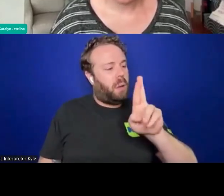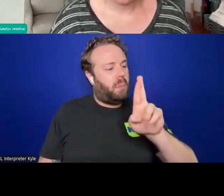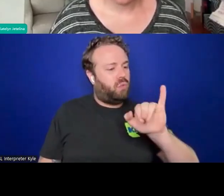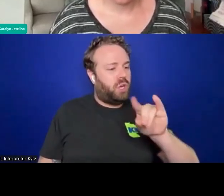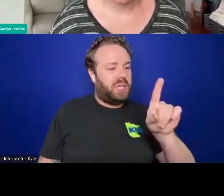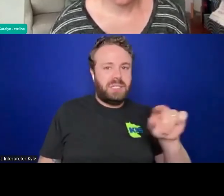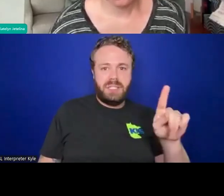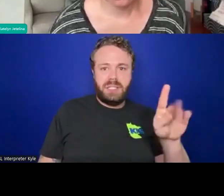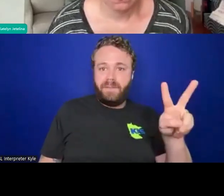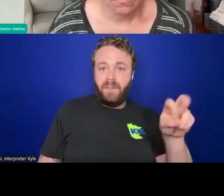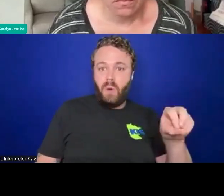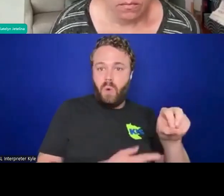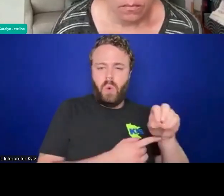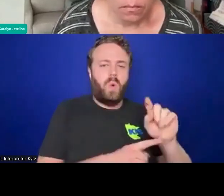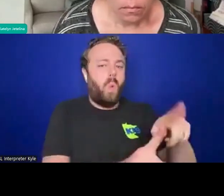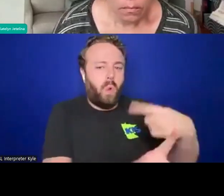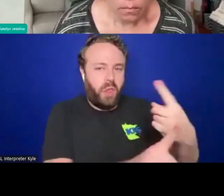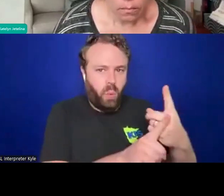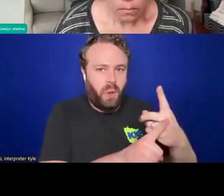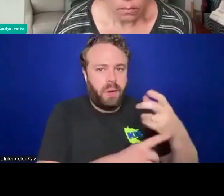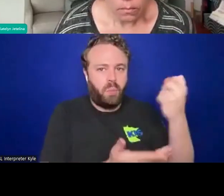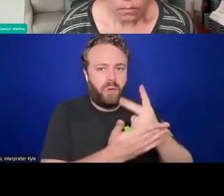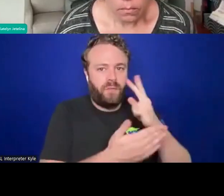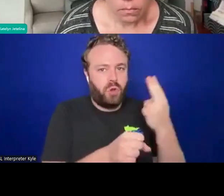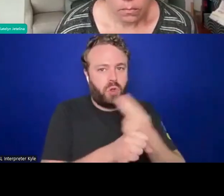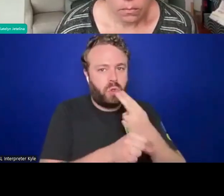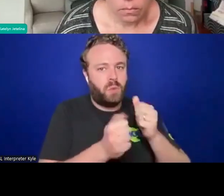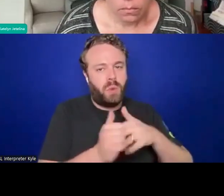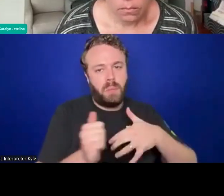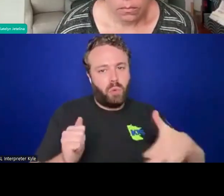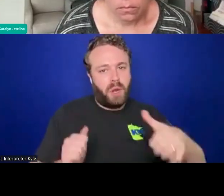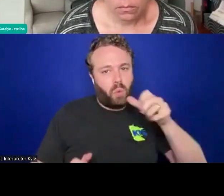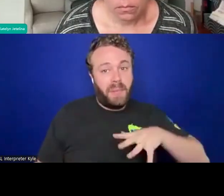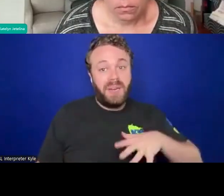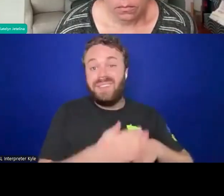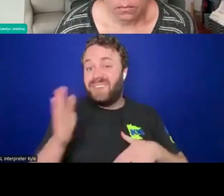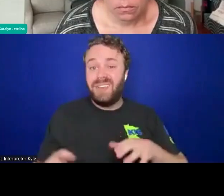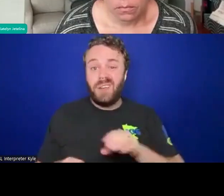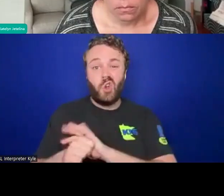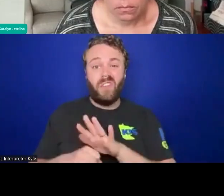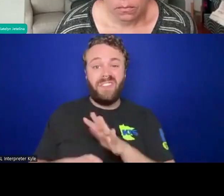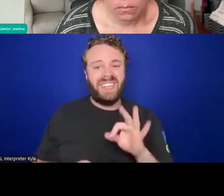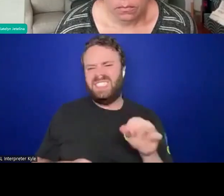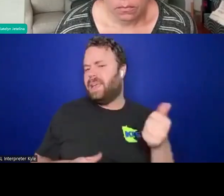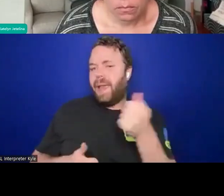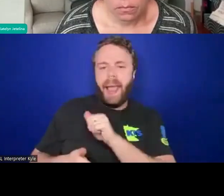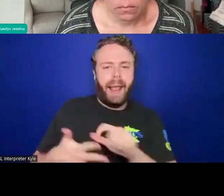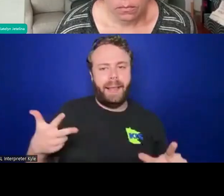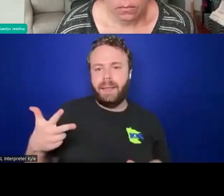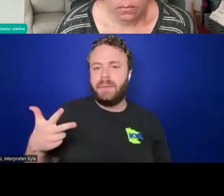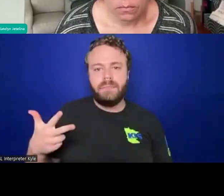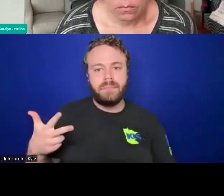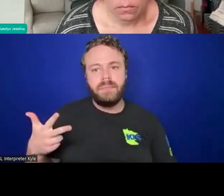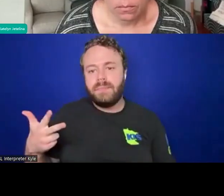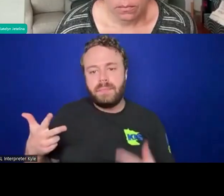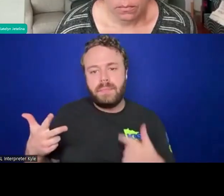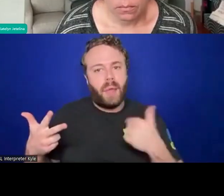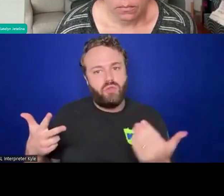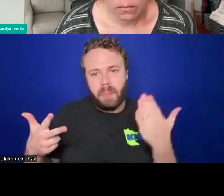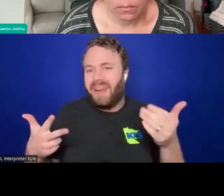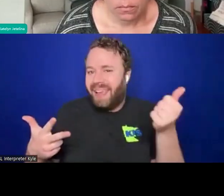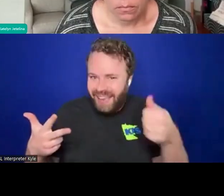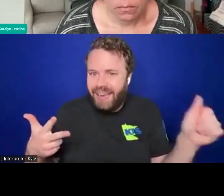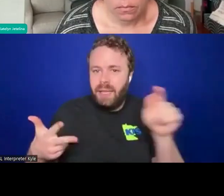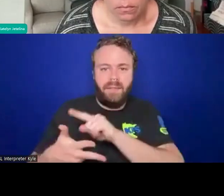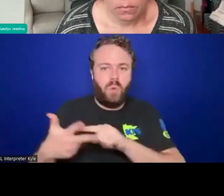in pregnant women. And then for COVID-19 vaccine, again, any of the vaccines for COVID-19 that are available are recommended at any point in